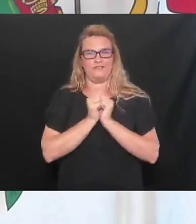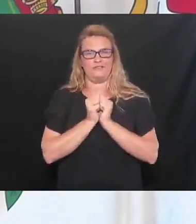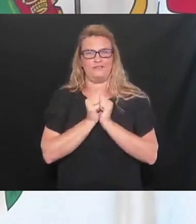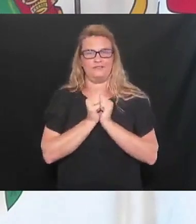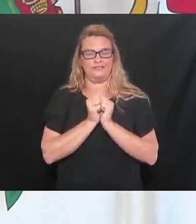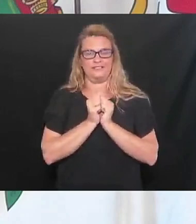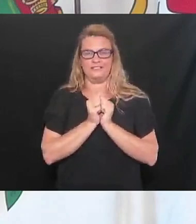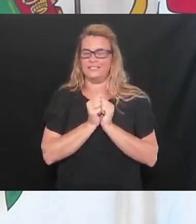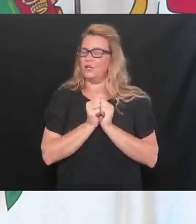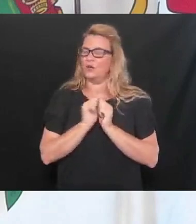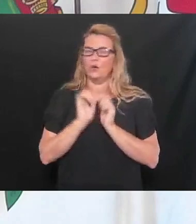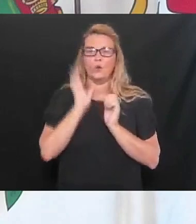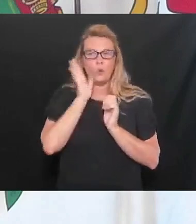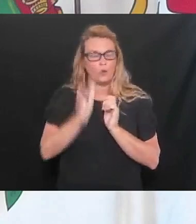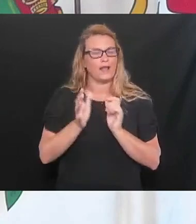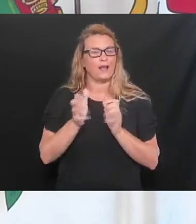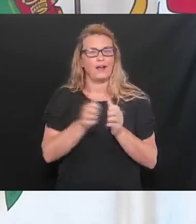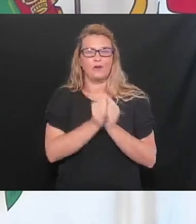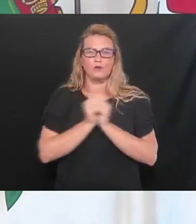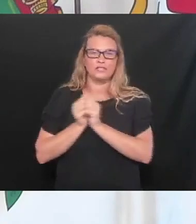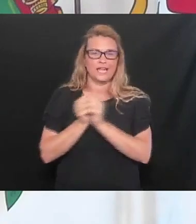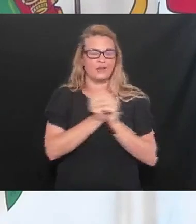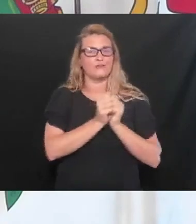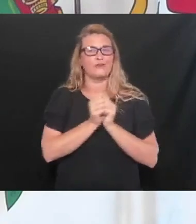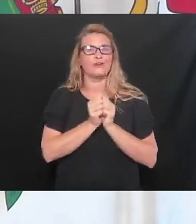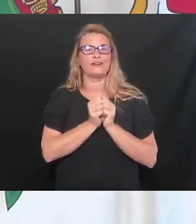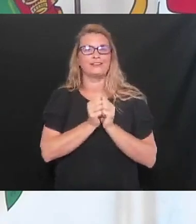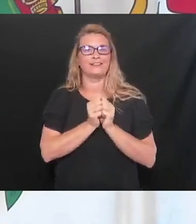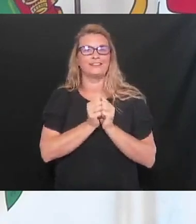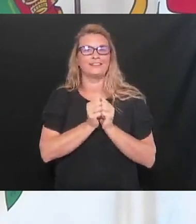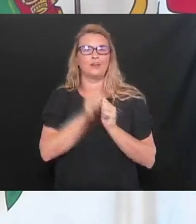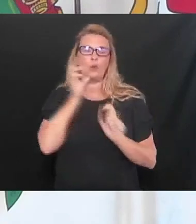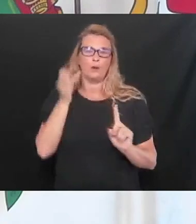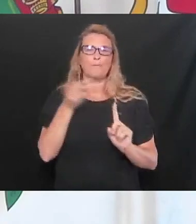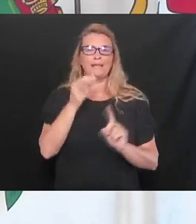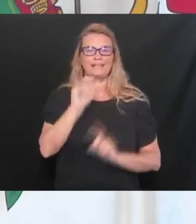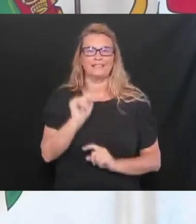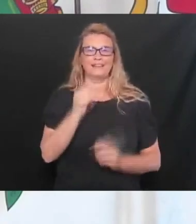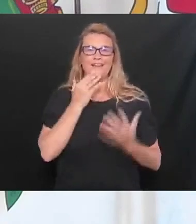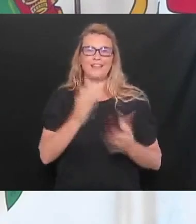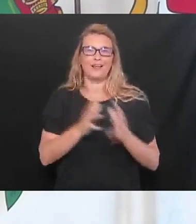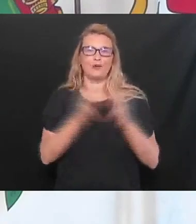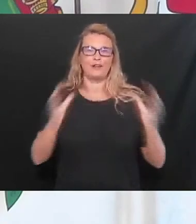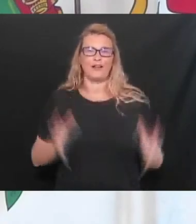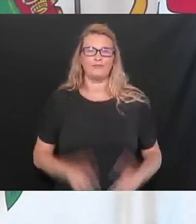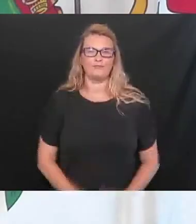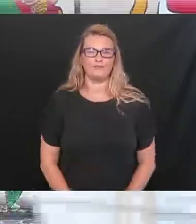do. Some way, somehow, we've got to all pull the rope together, and we're going to beat this thing. Thank you a bunch.